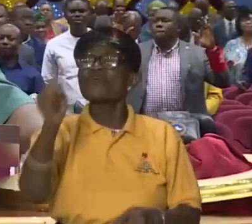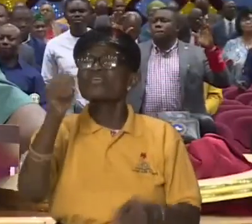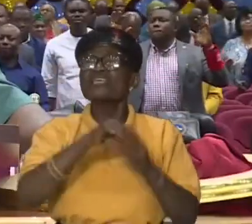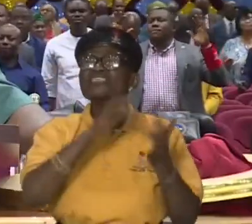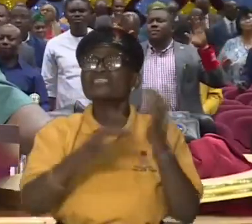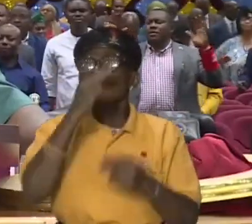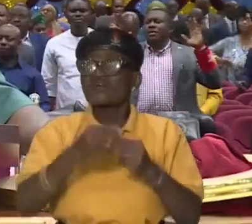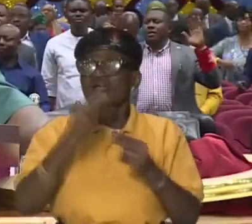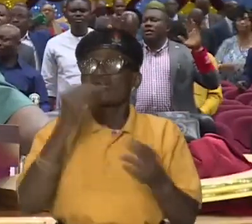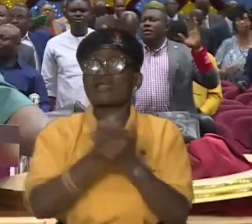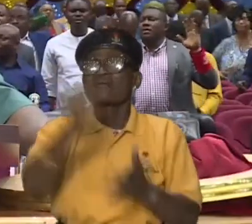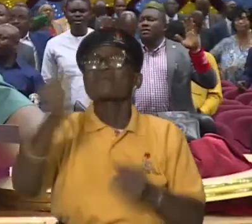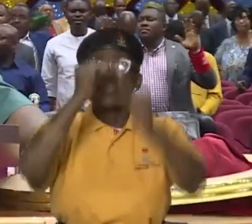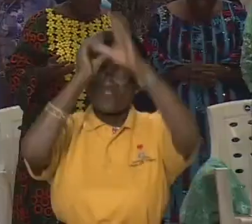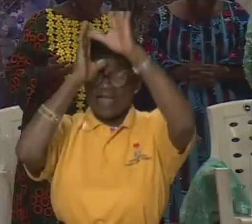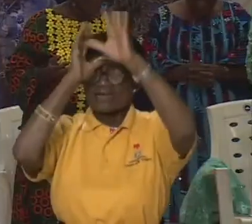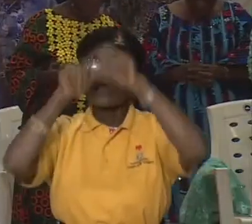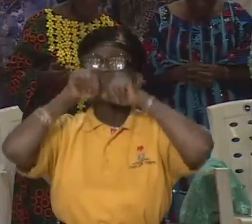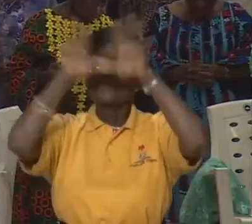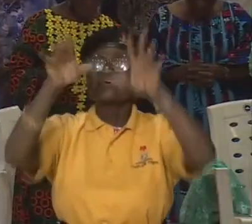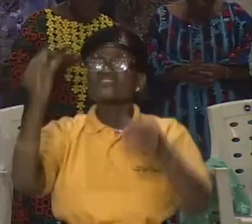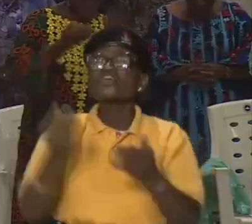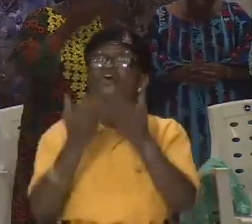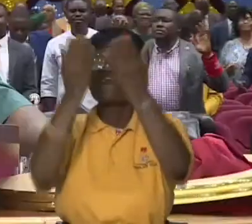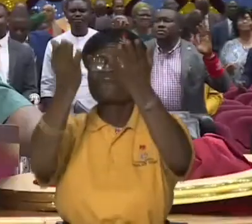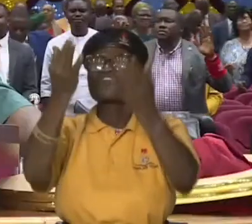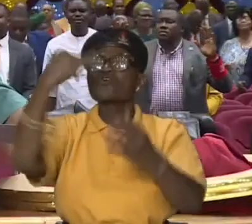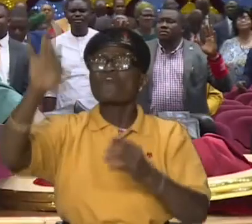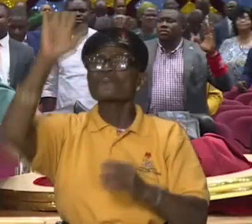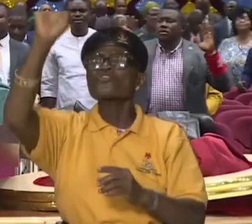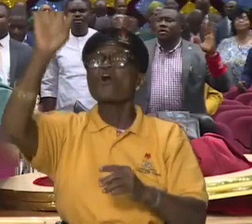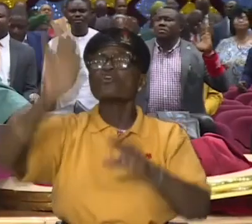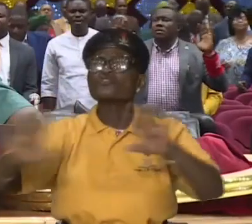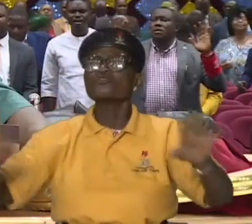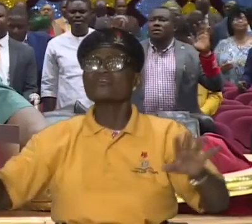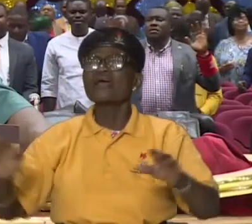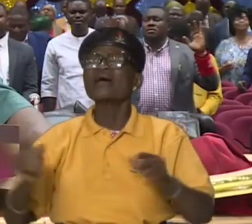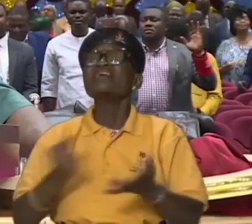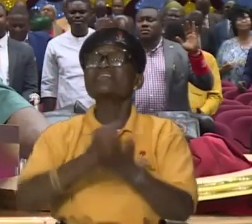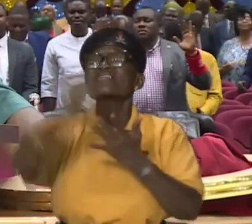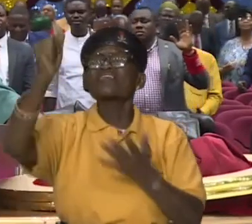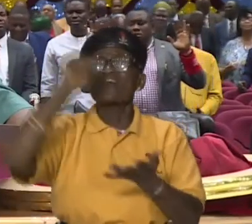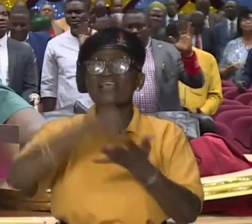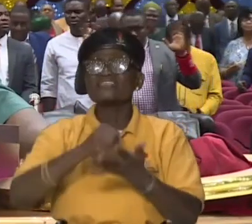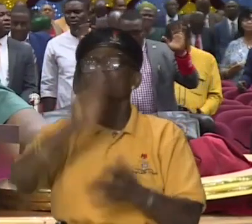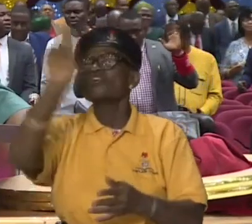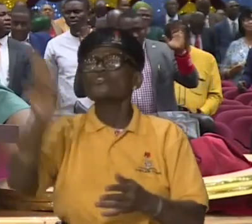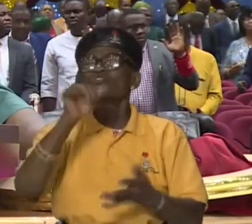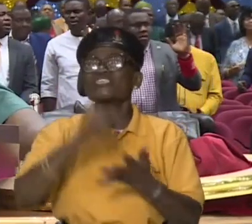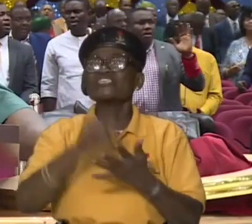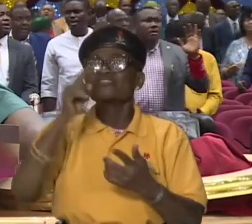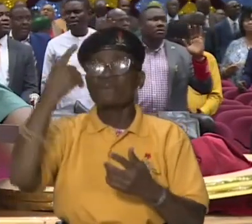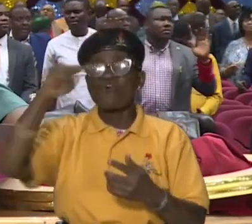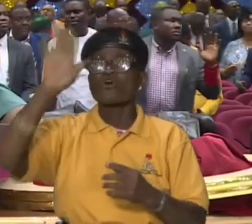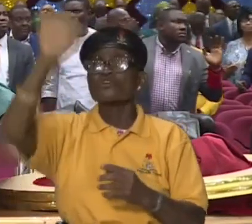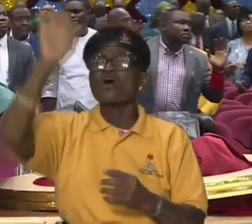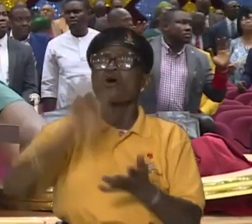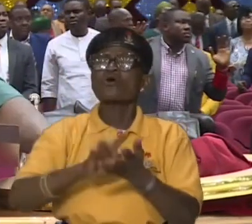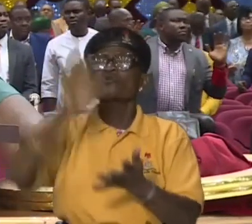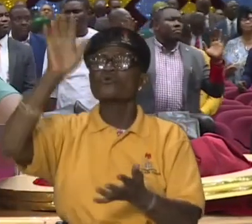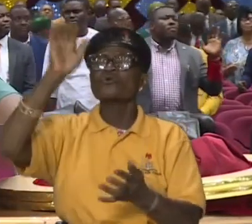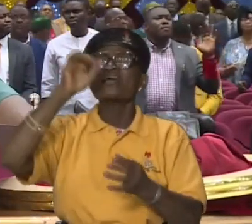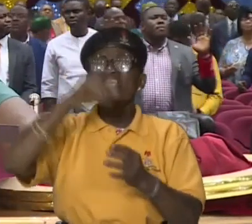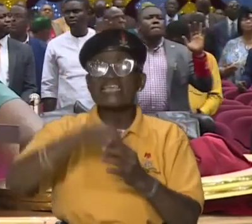Father, bless the offering of your children. Sanctify it. Use it for your glory.